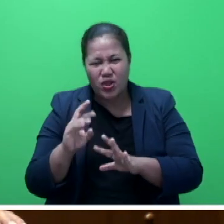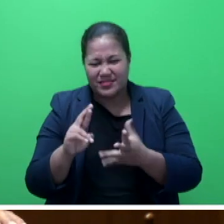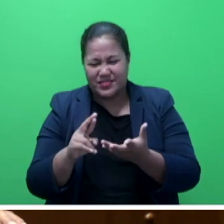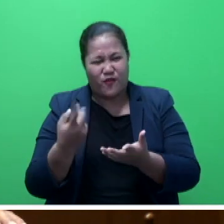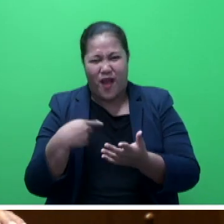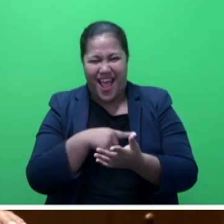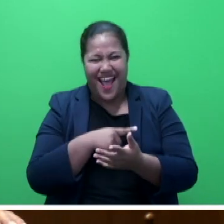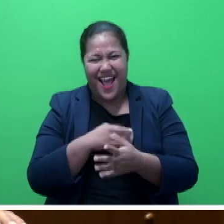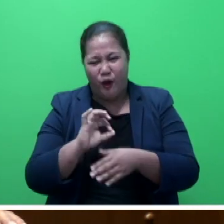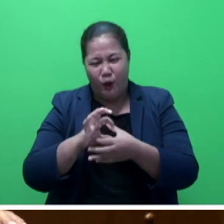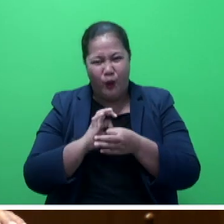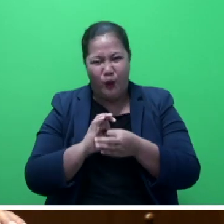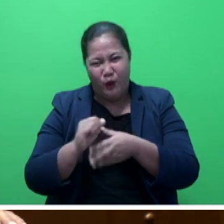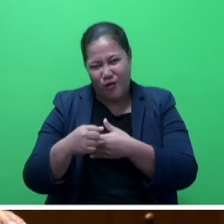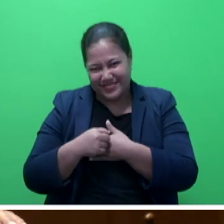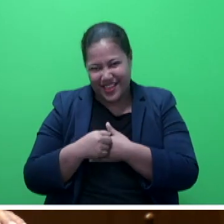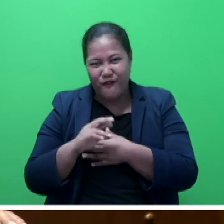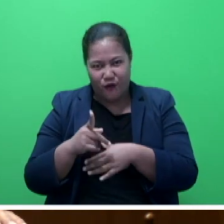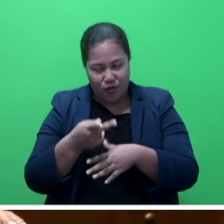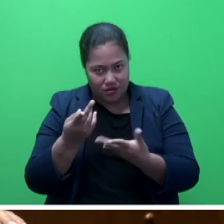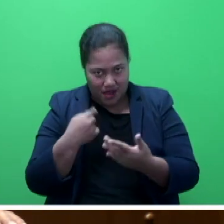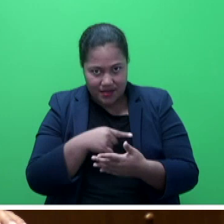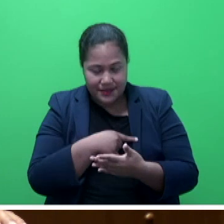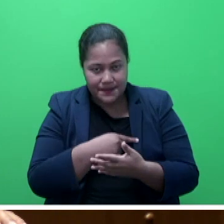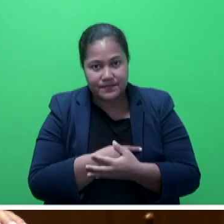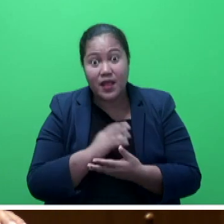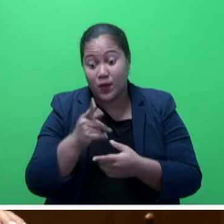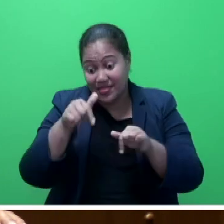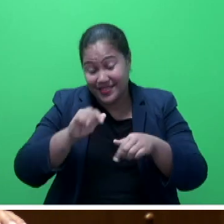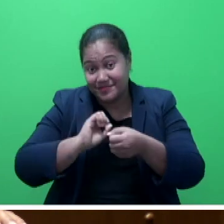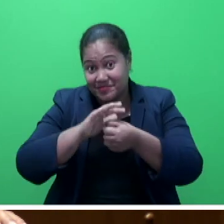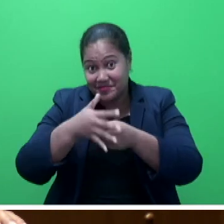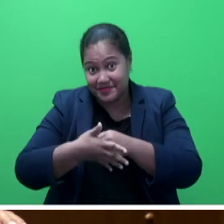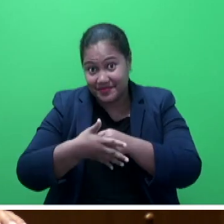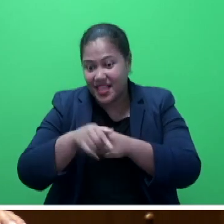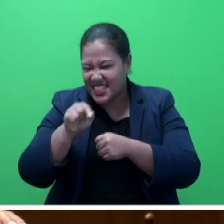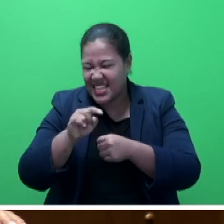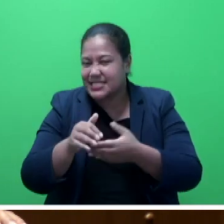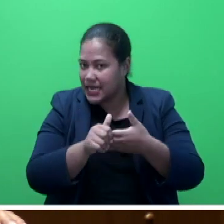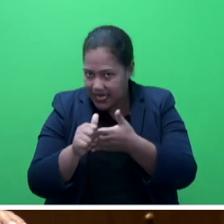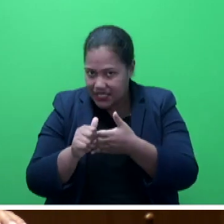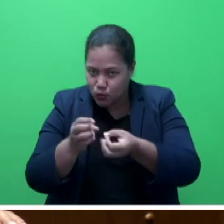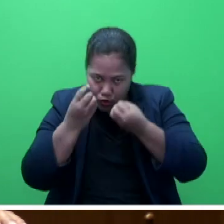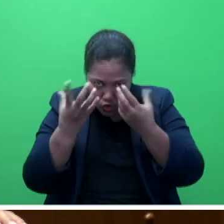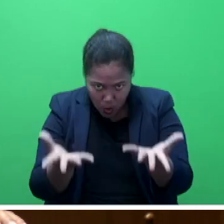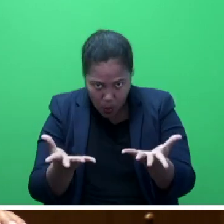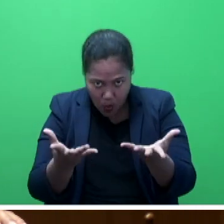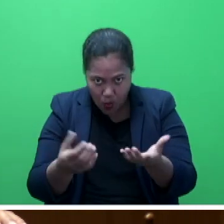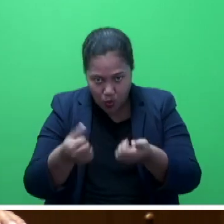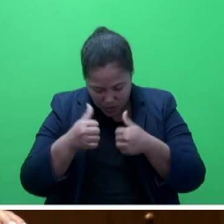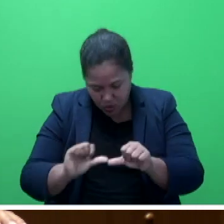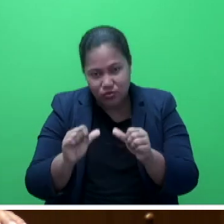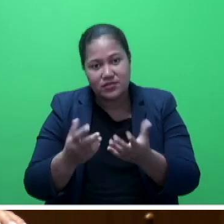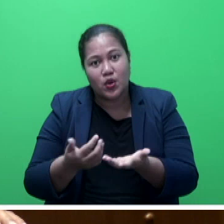politics. Through this pandemic, that is the leadership we have supplied. That is the leadership that has